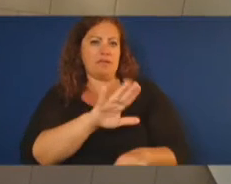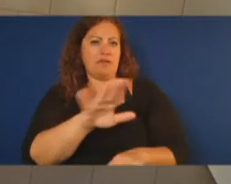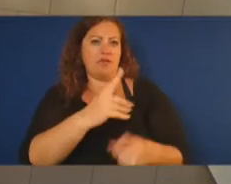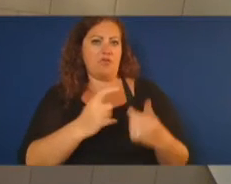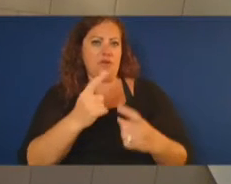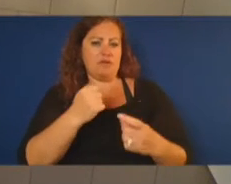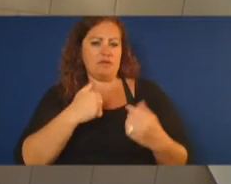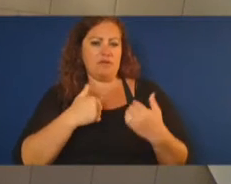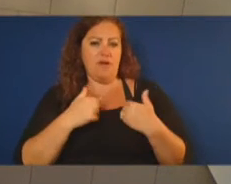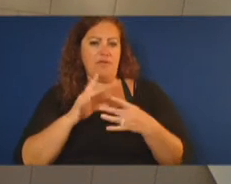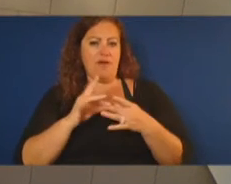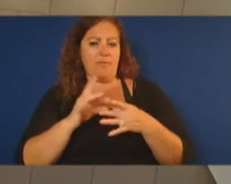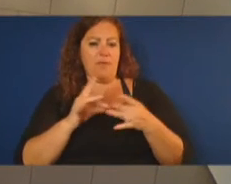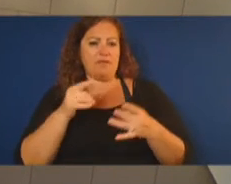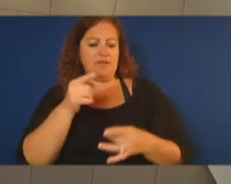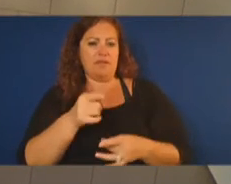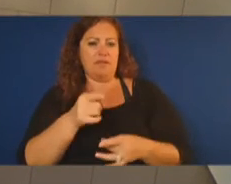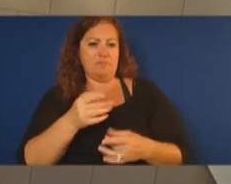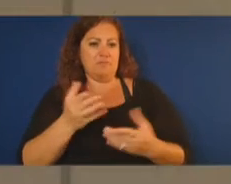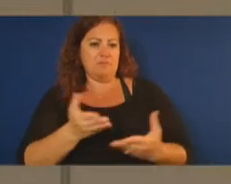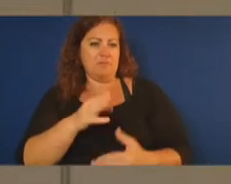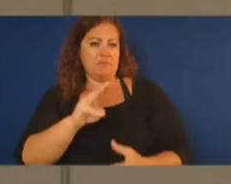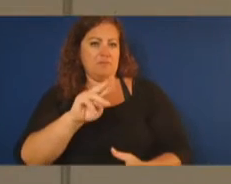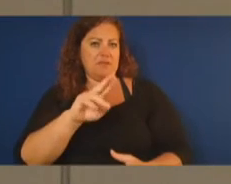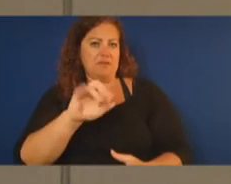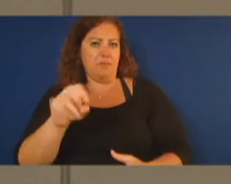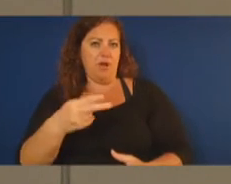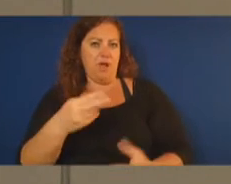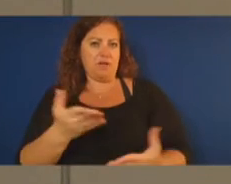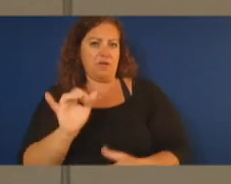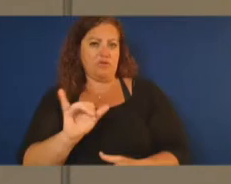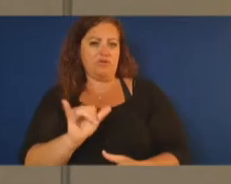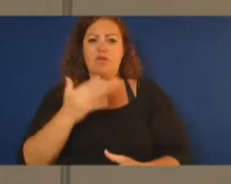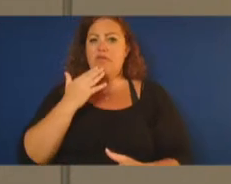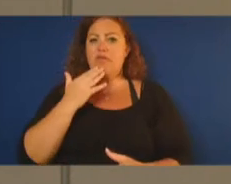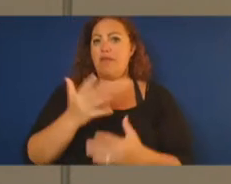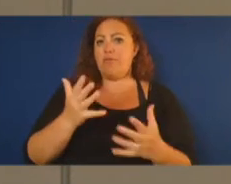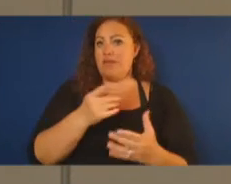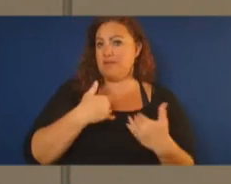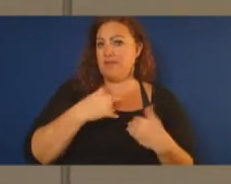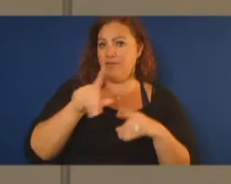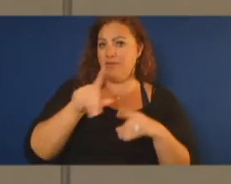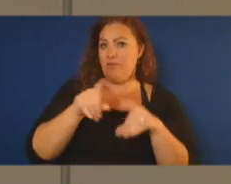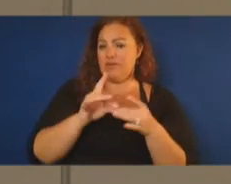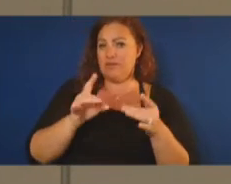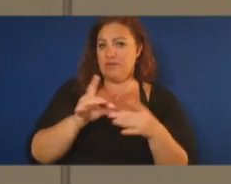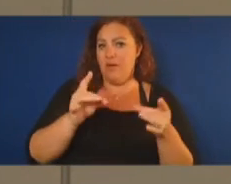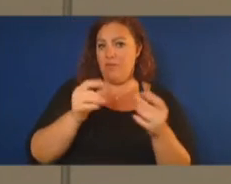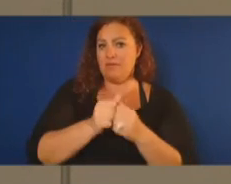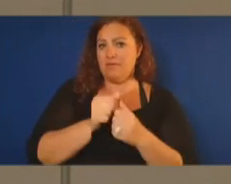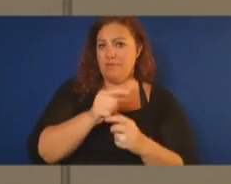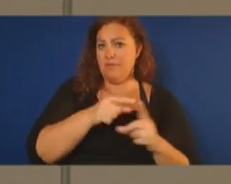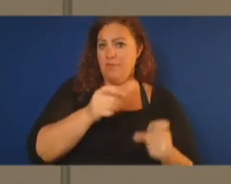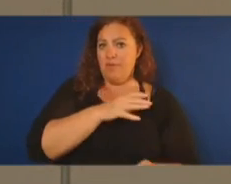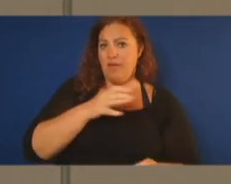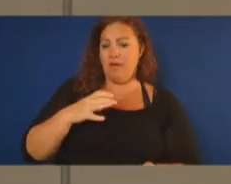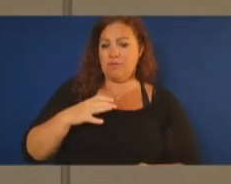I mentioned Mr branch is here as well thank you thank you very much any questions or comments from the